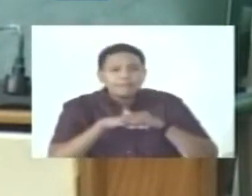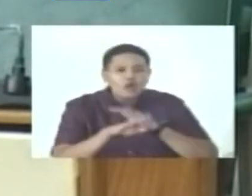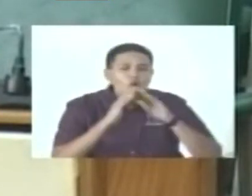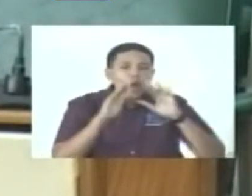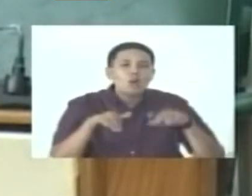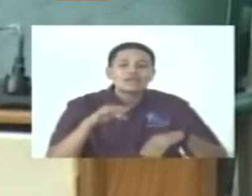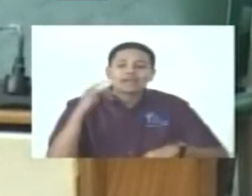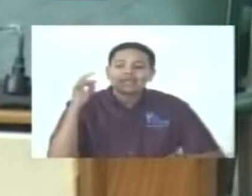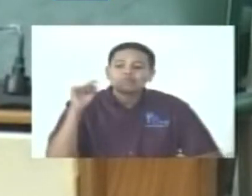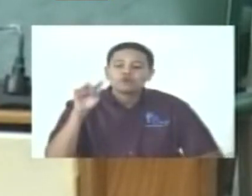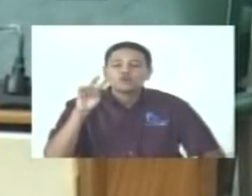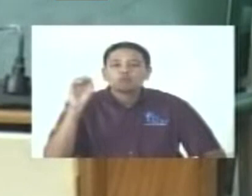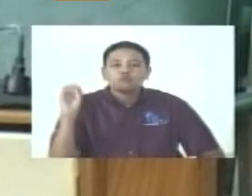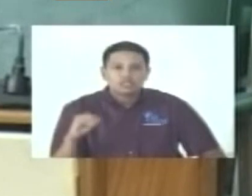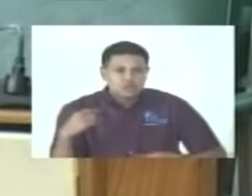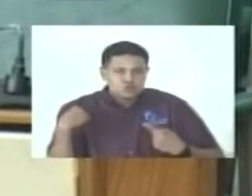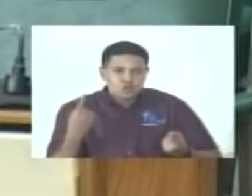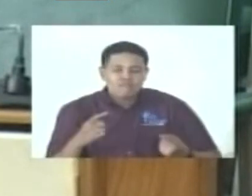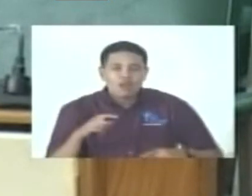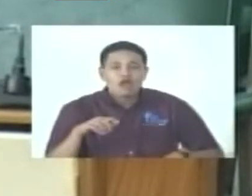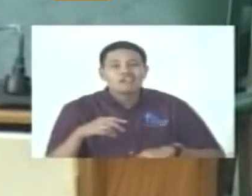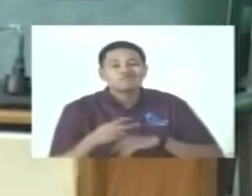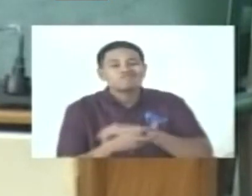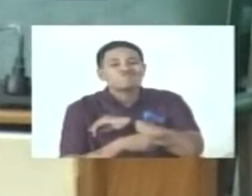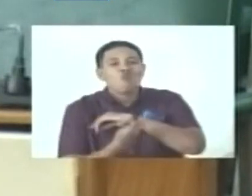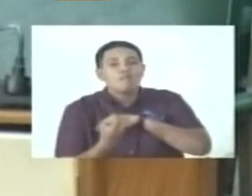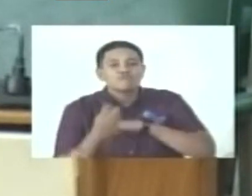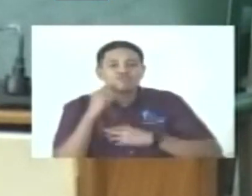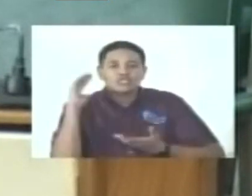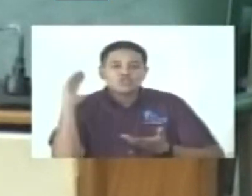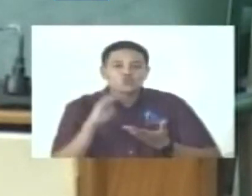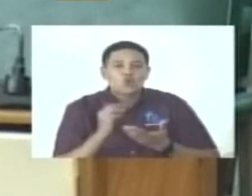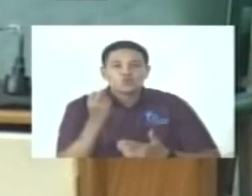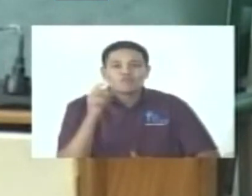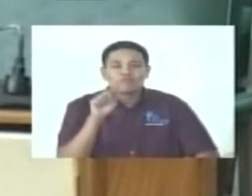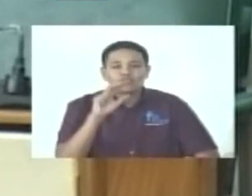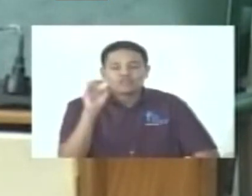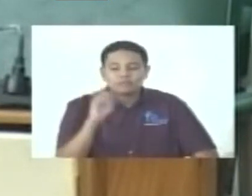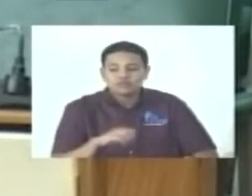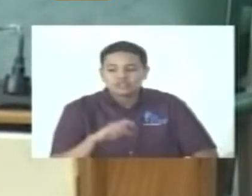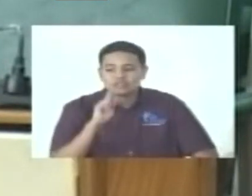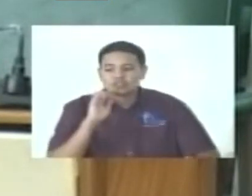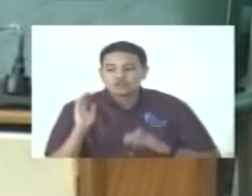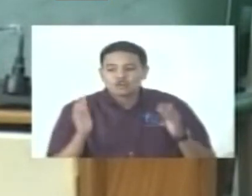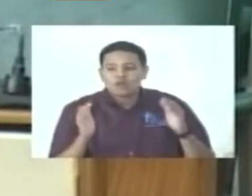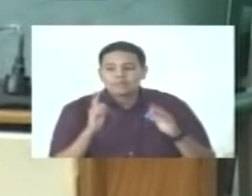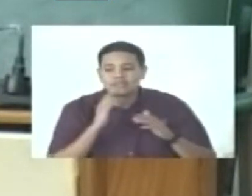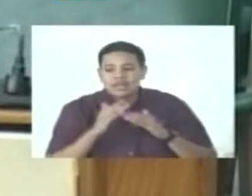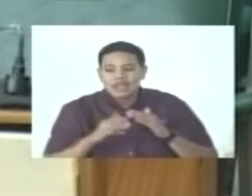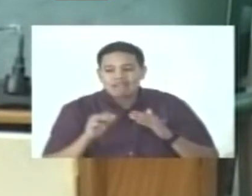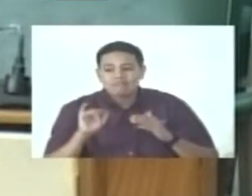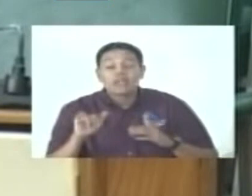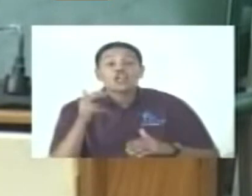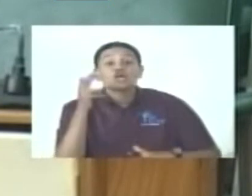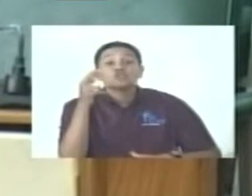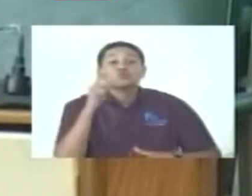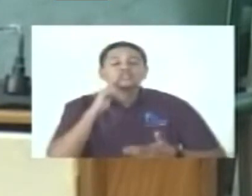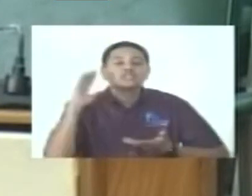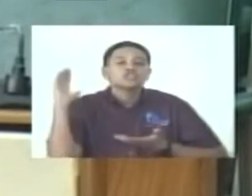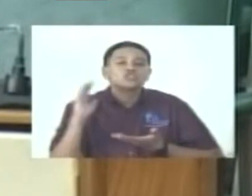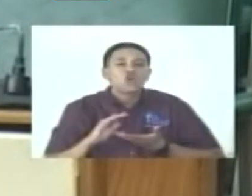to date, Mr. President. Robbery is down 12.3%, Mr. President, as at the end of May. Shooting is